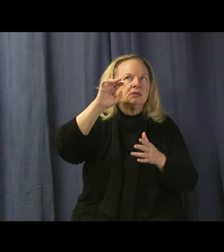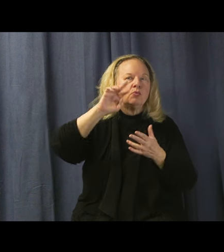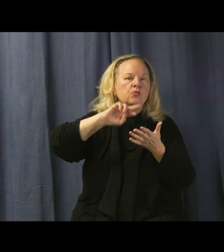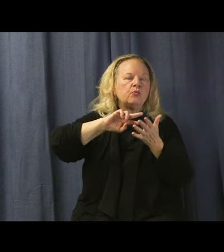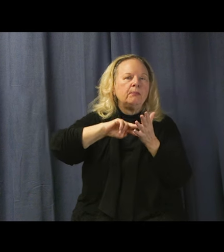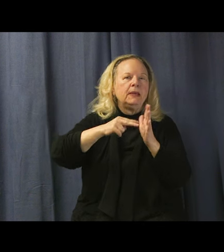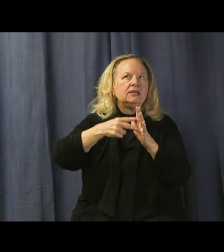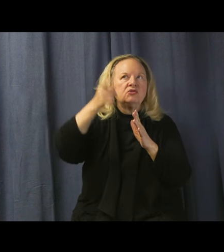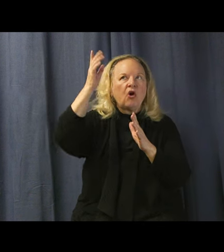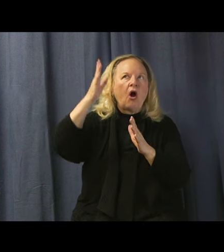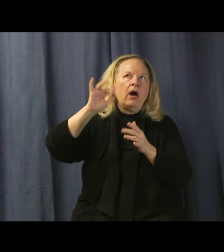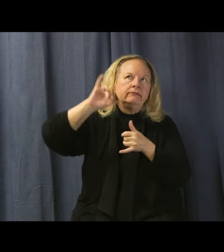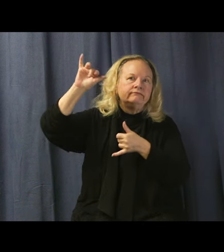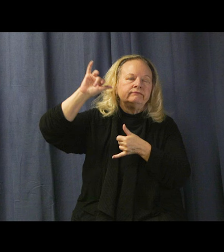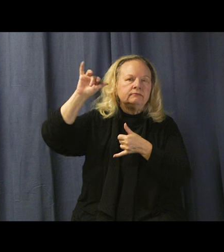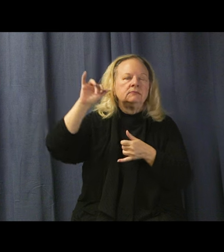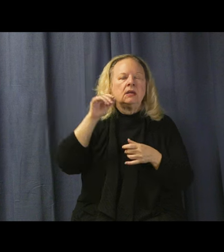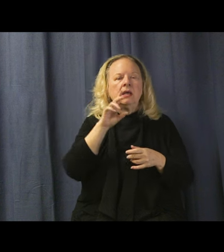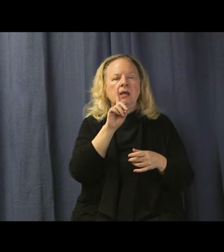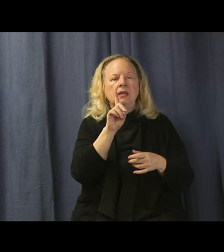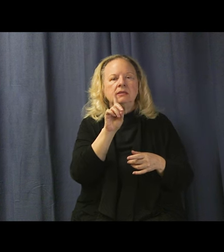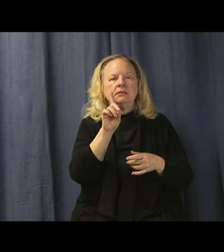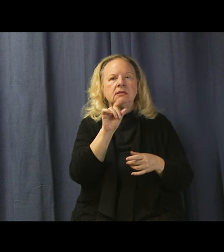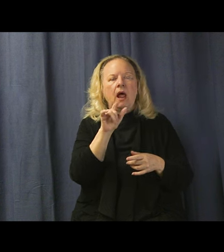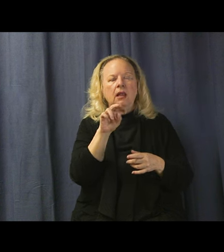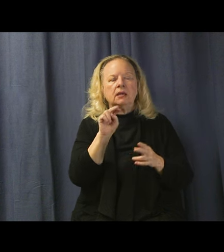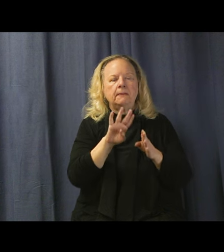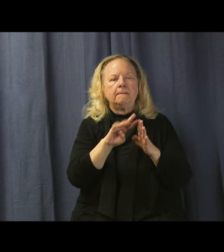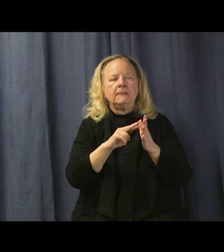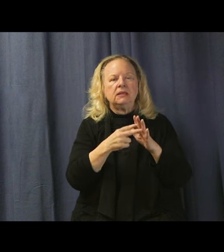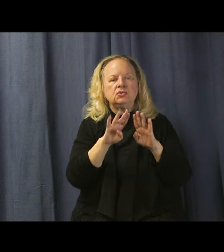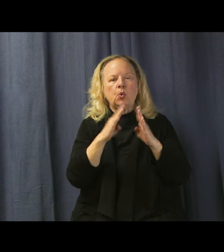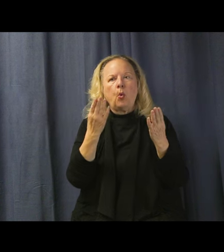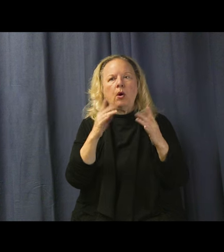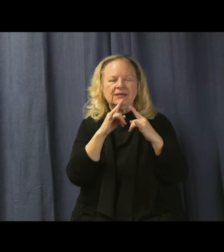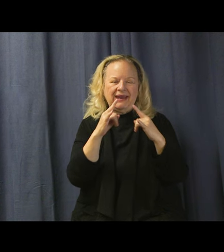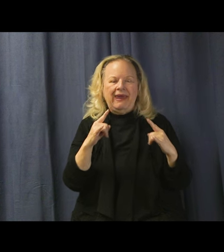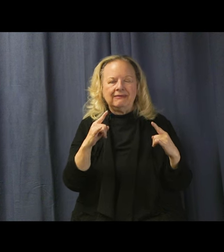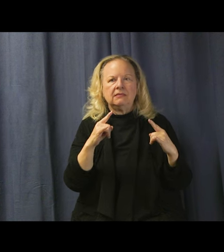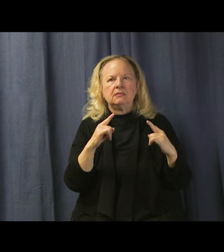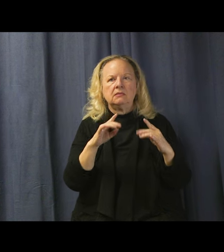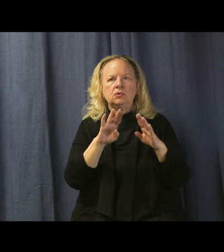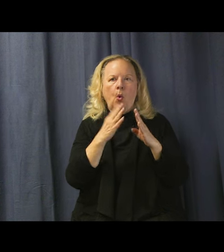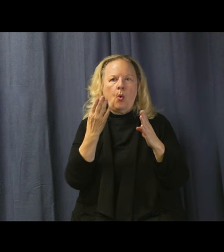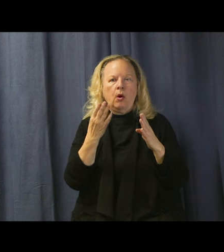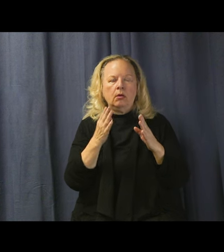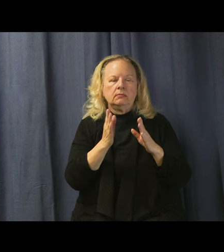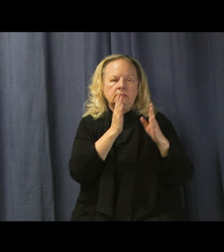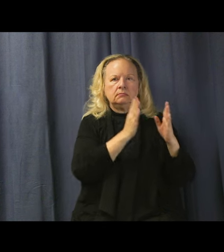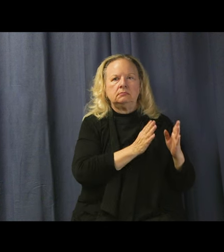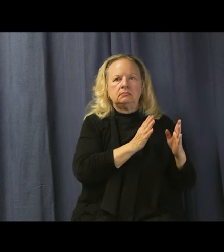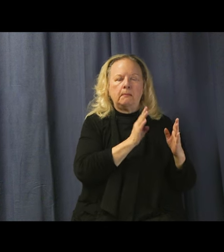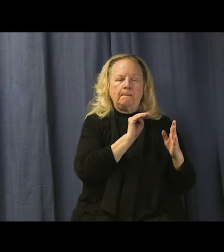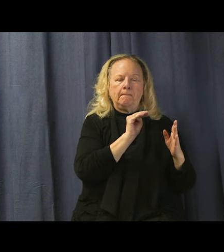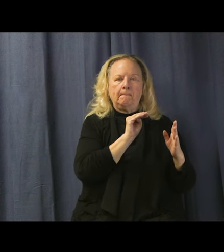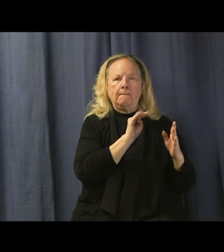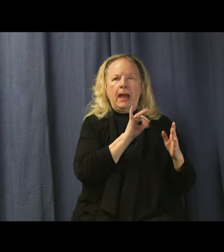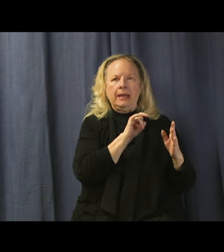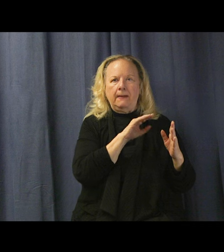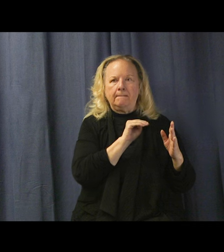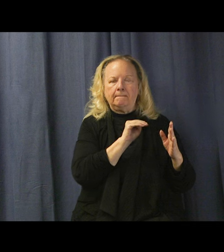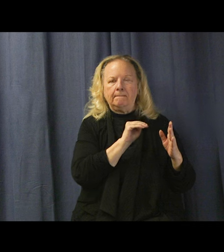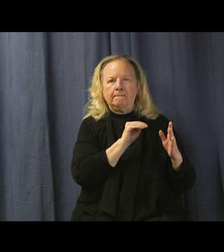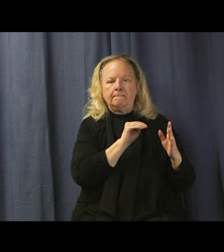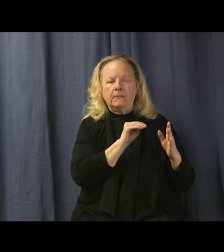The Dalet means door. This is a tent door. The mayim